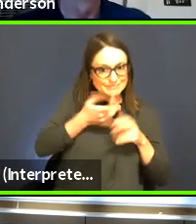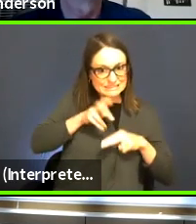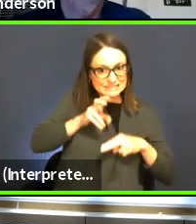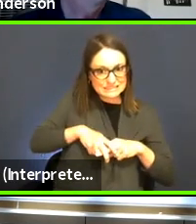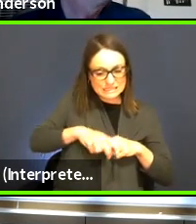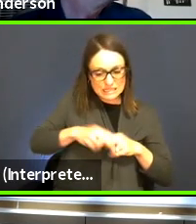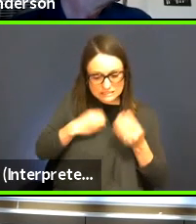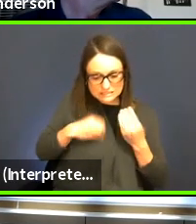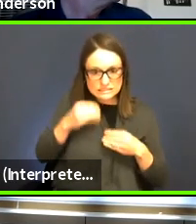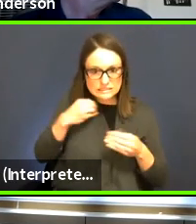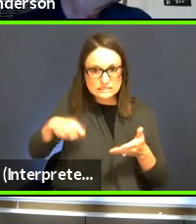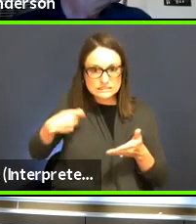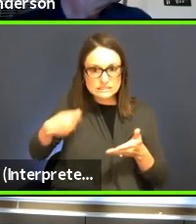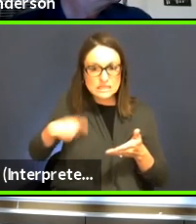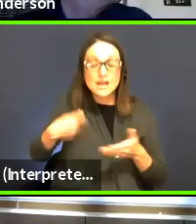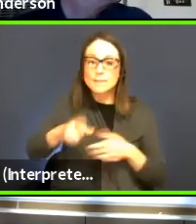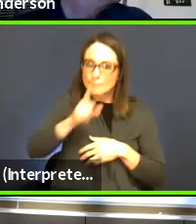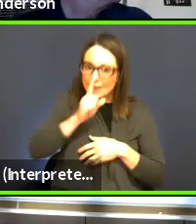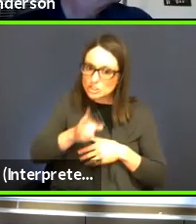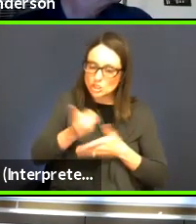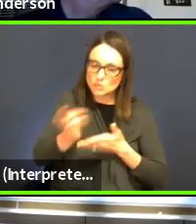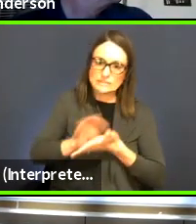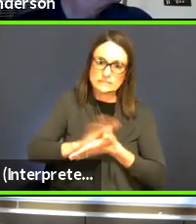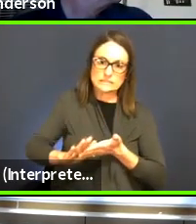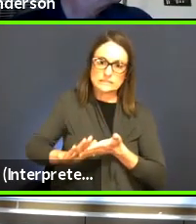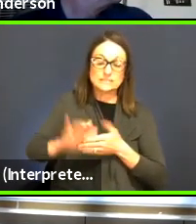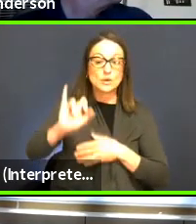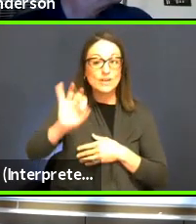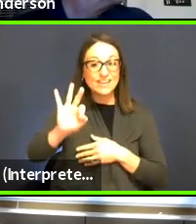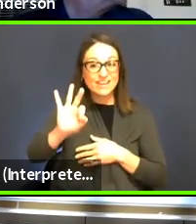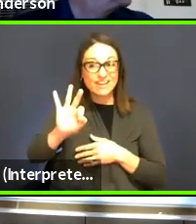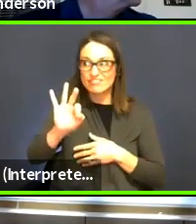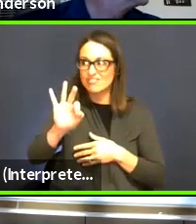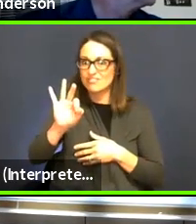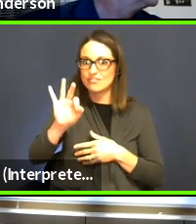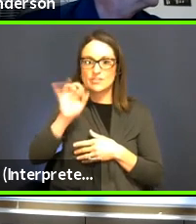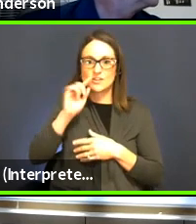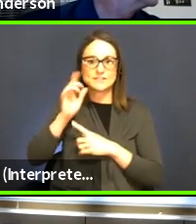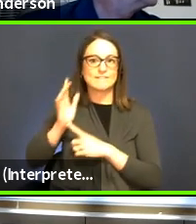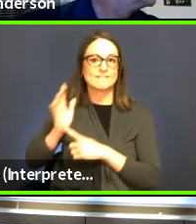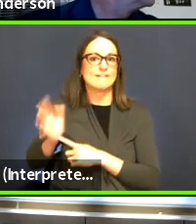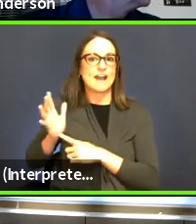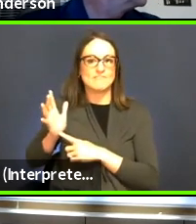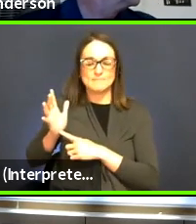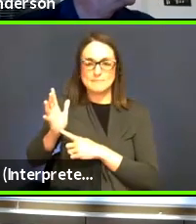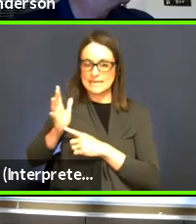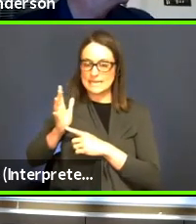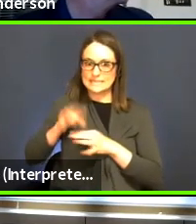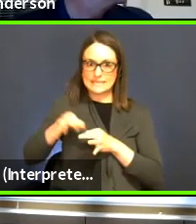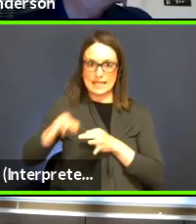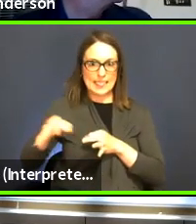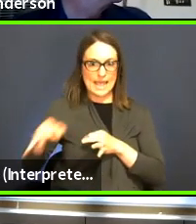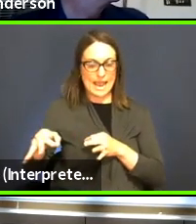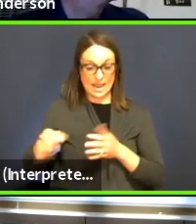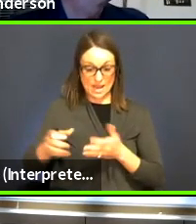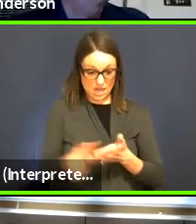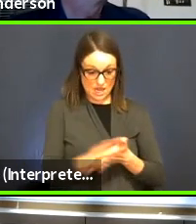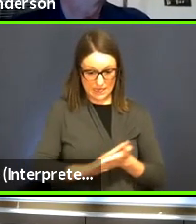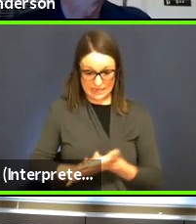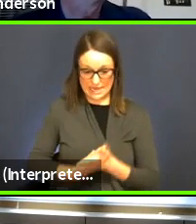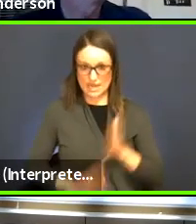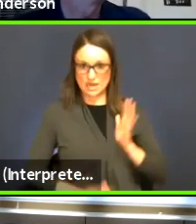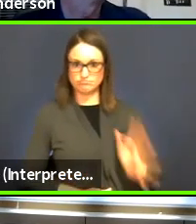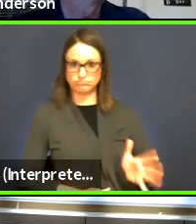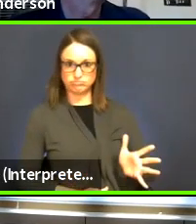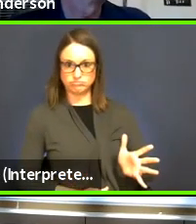we're cleaning those spaces if there's a 5-minute delay on letting a surface sit, so that it is disinfected.